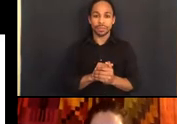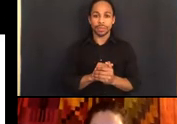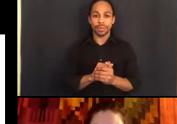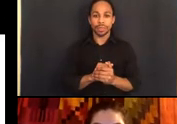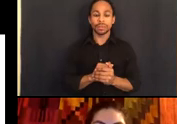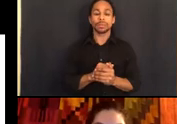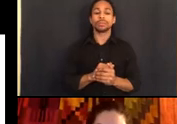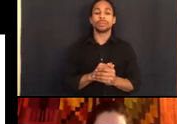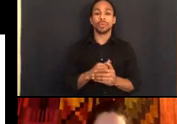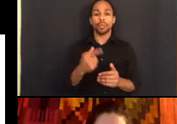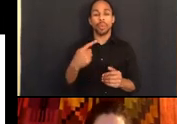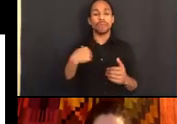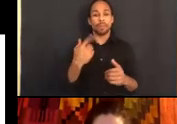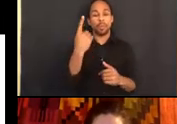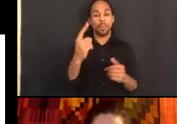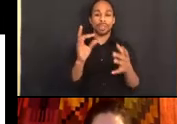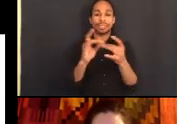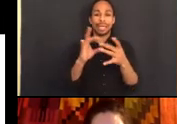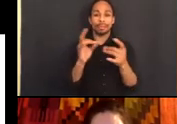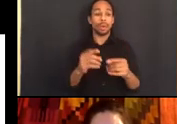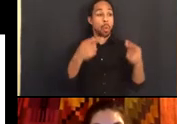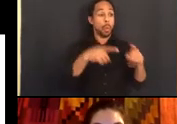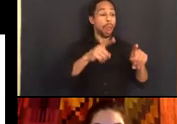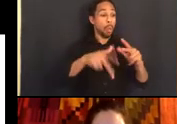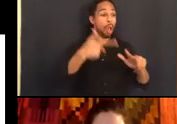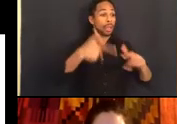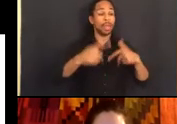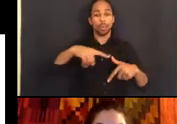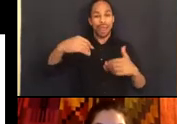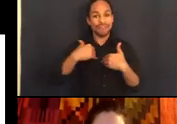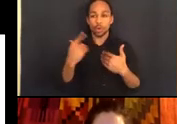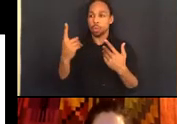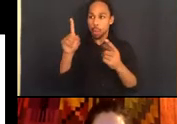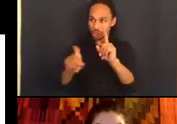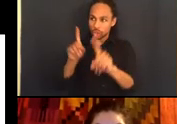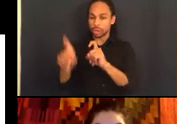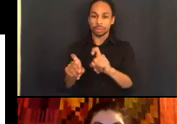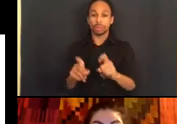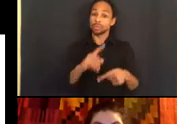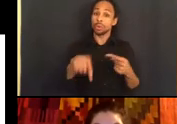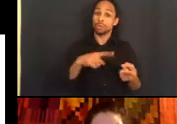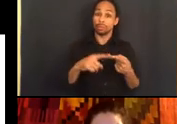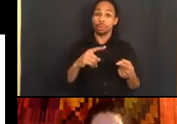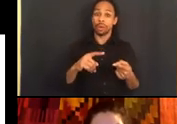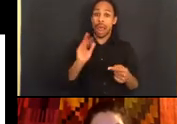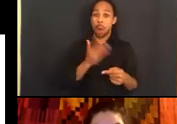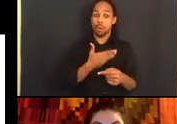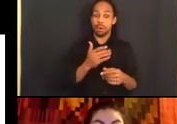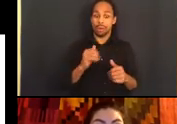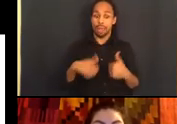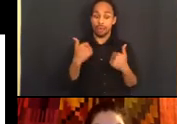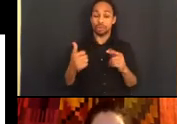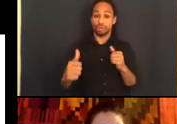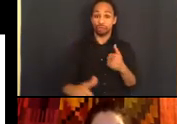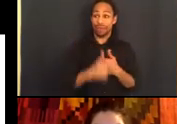preguntamos. While walking, we ask questions. When our lives are threatened, we don't wait. We act as we figure it out, and we